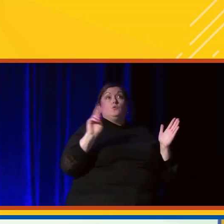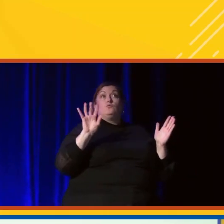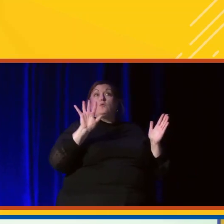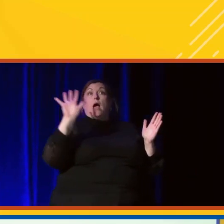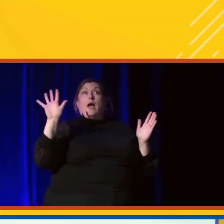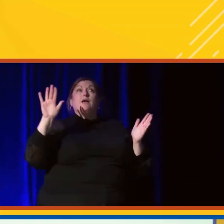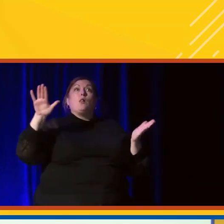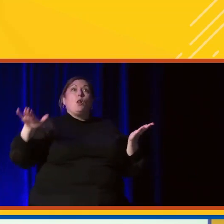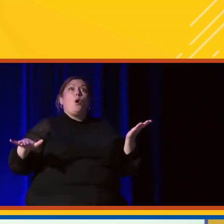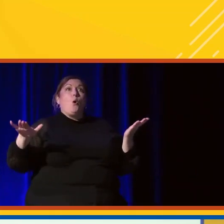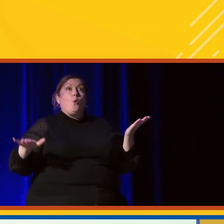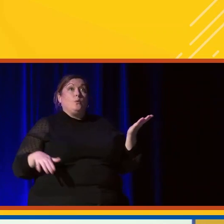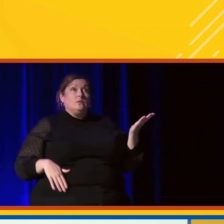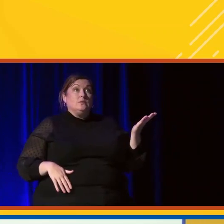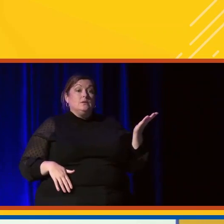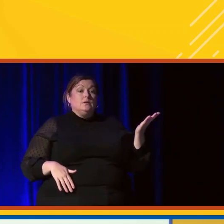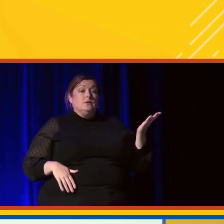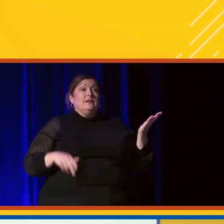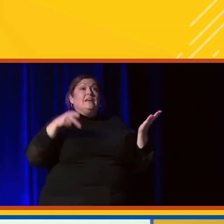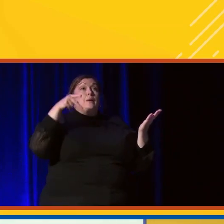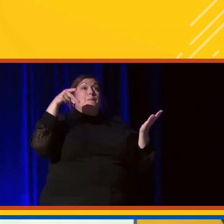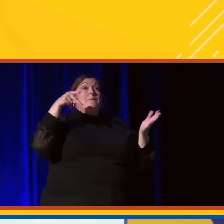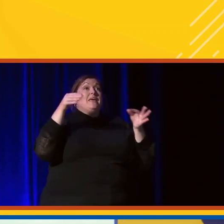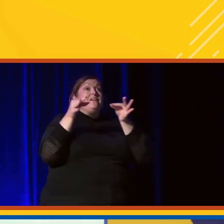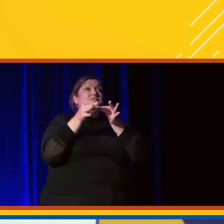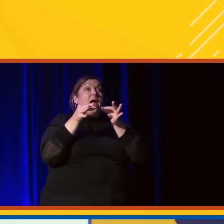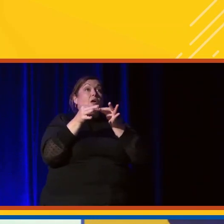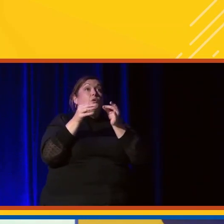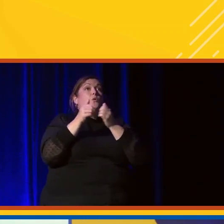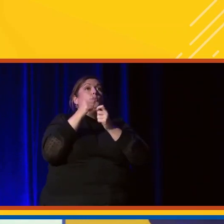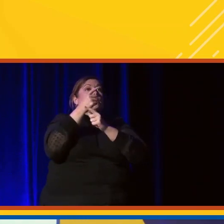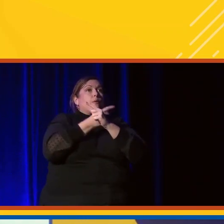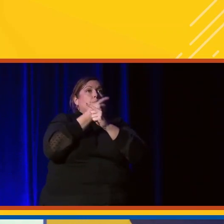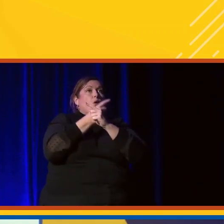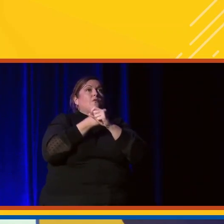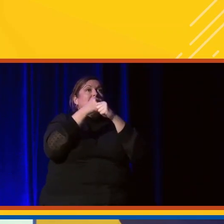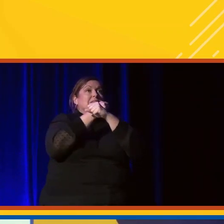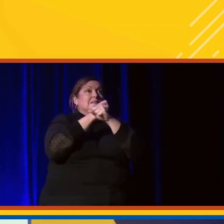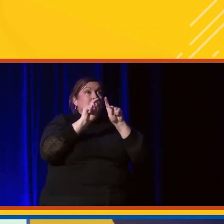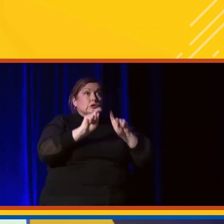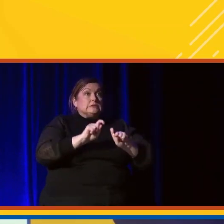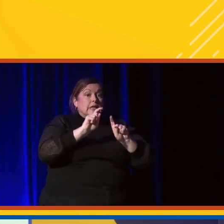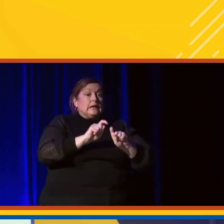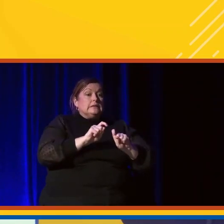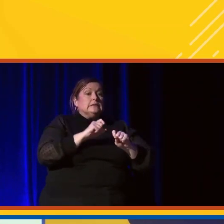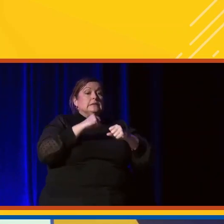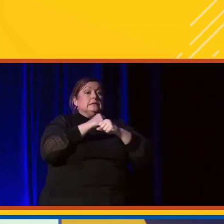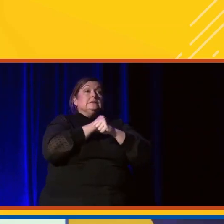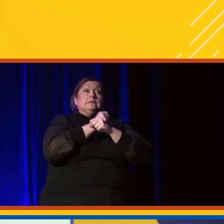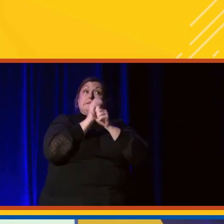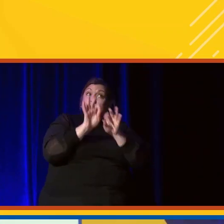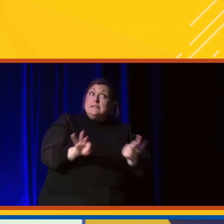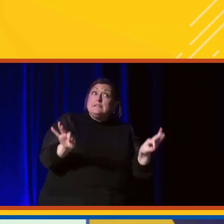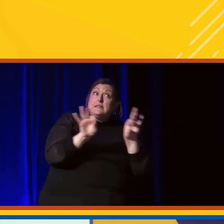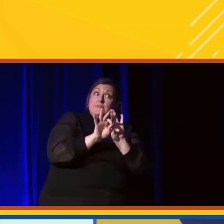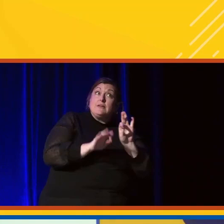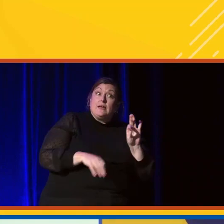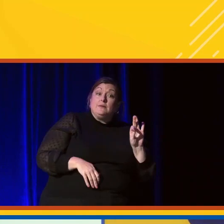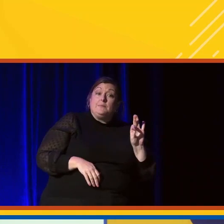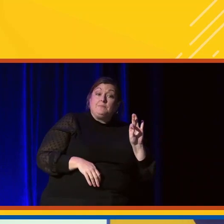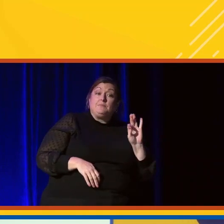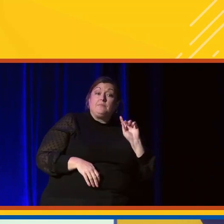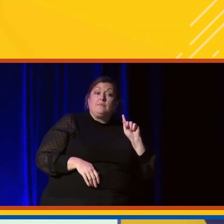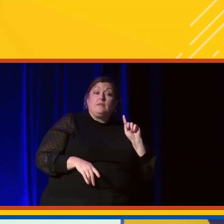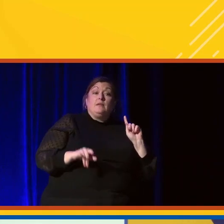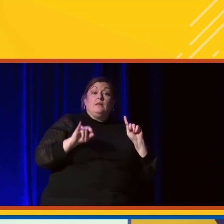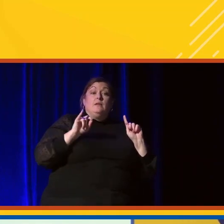right, generally low. If you p-value them with the appropriate statistical test, it's statistically significant. If you